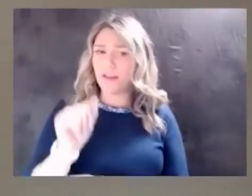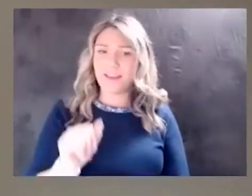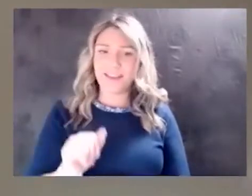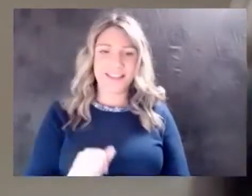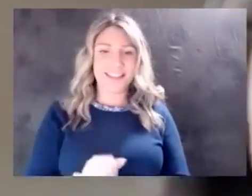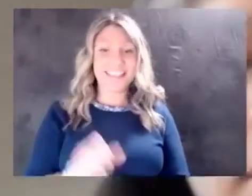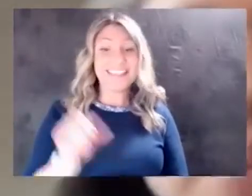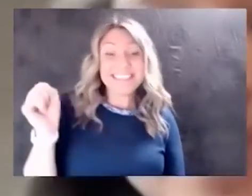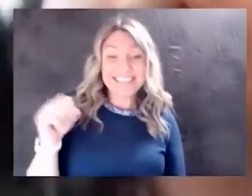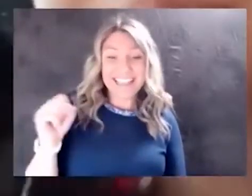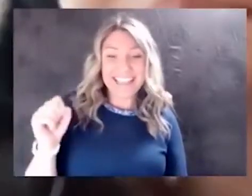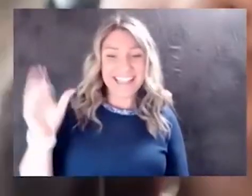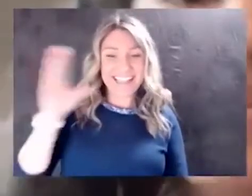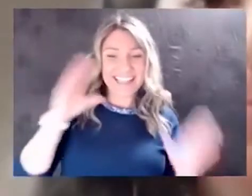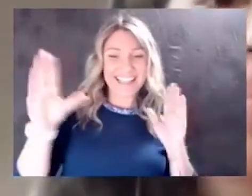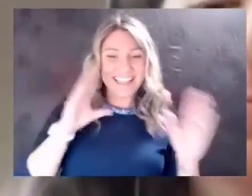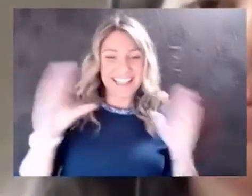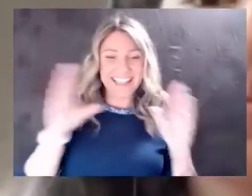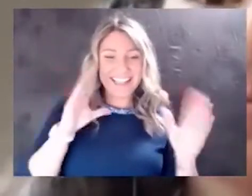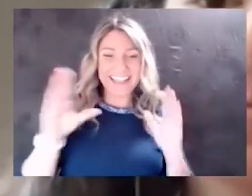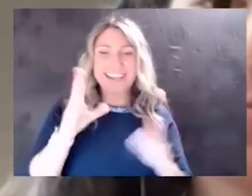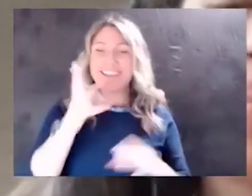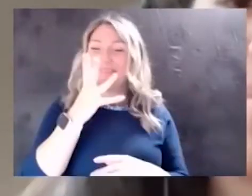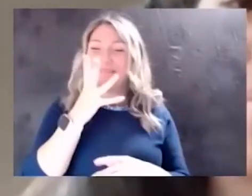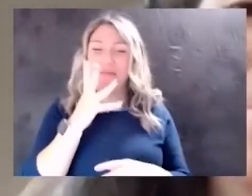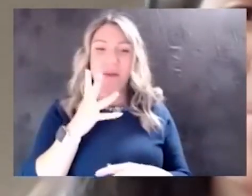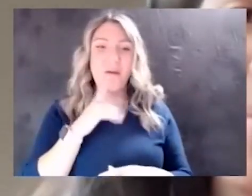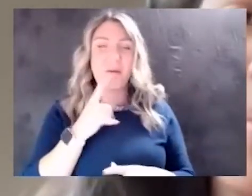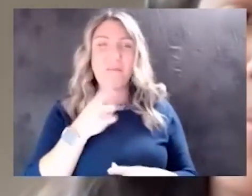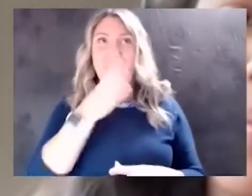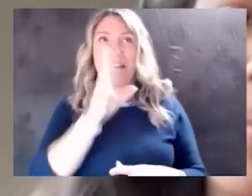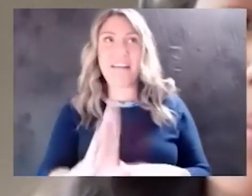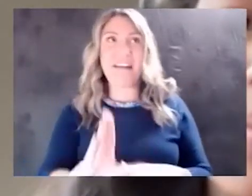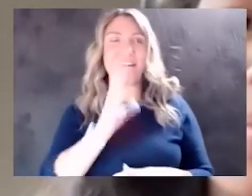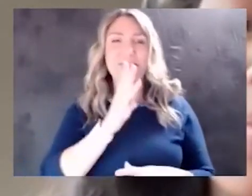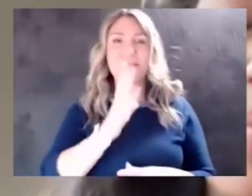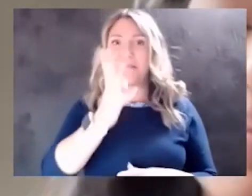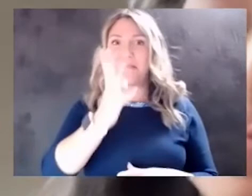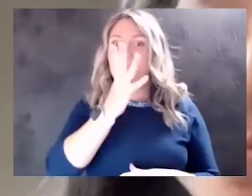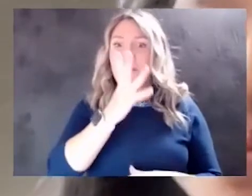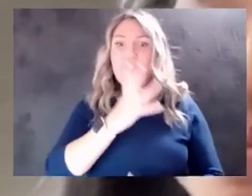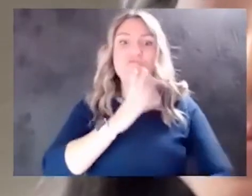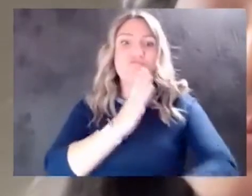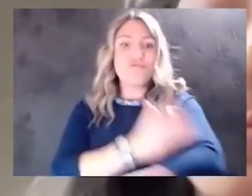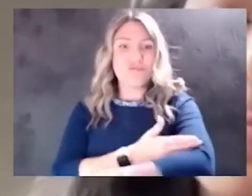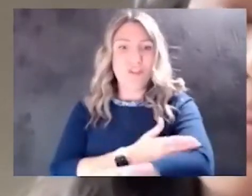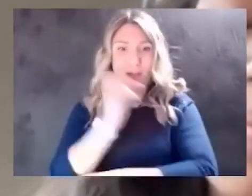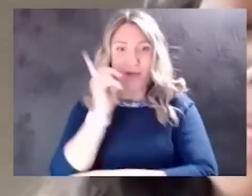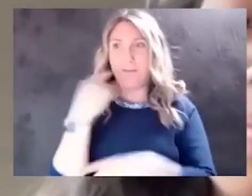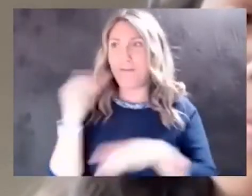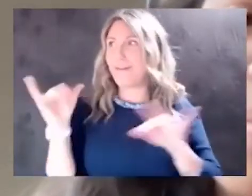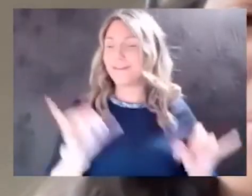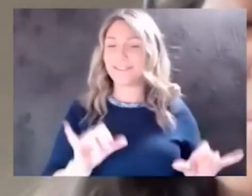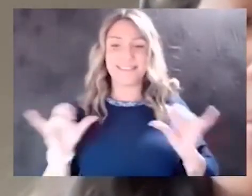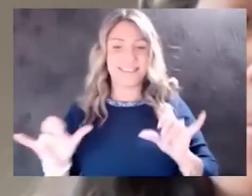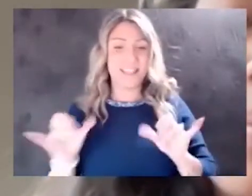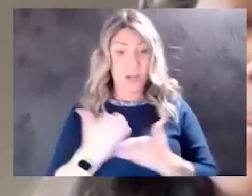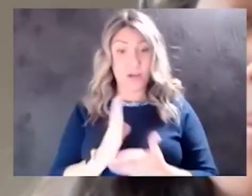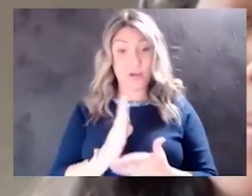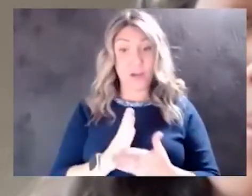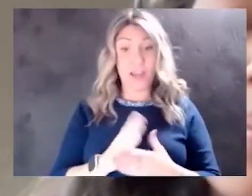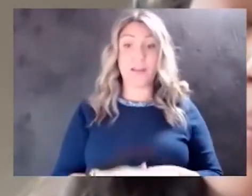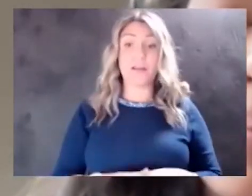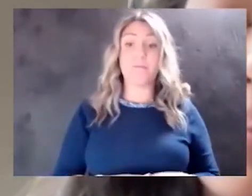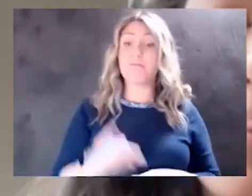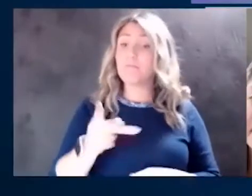Yeah. Hi, Mom. Oh my gosh, there's a mother-daughter resemblance there working. All right. So, are you keeping people